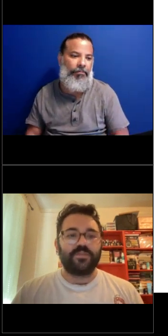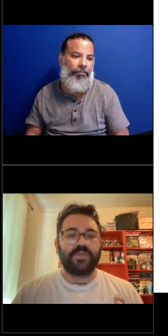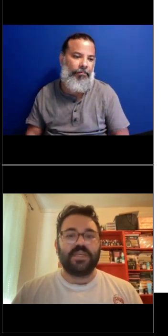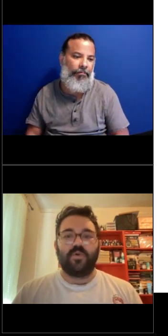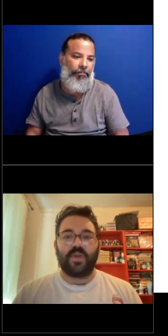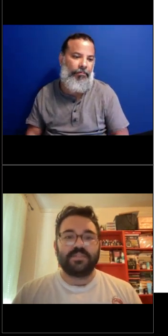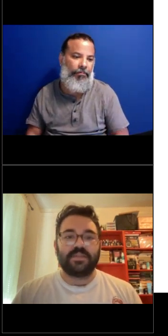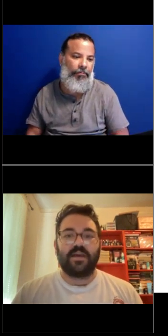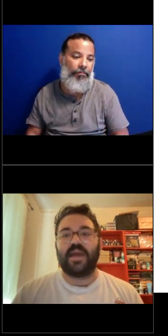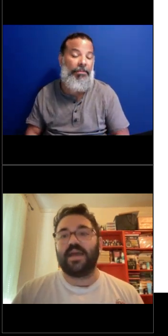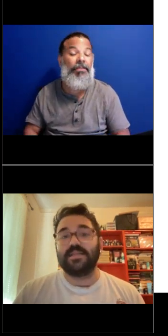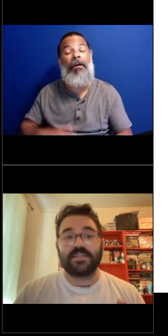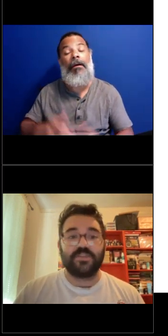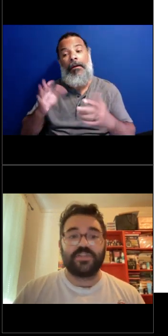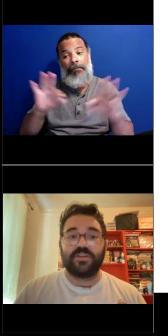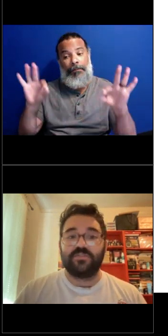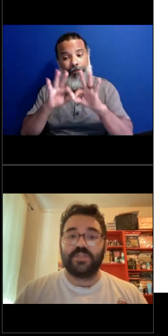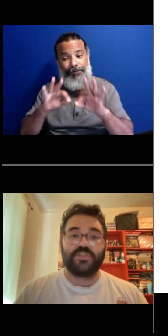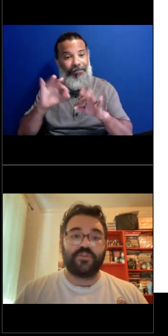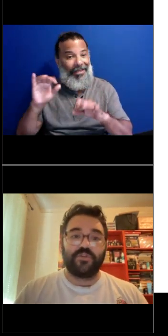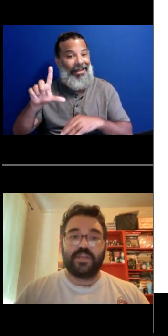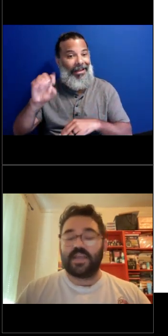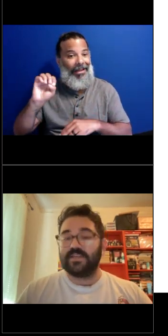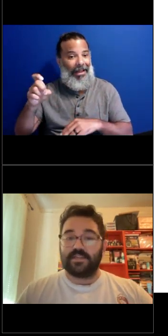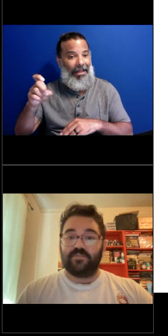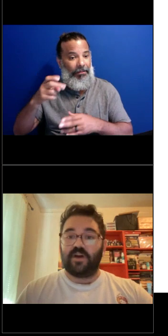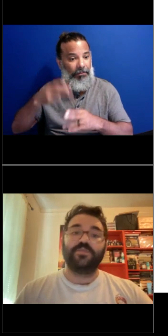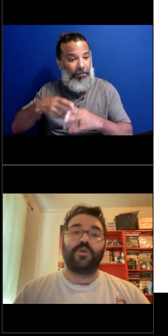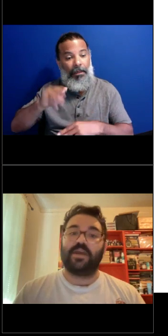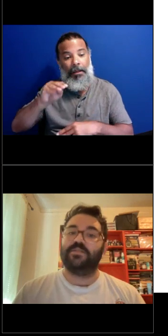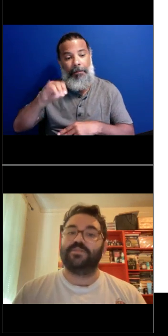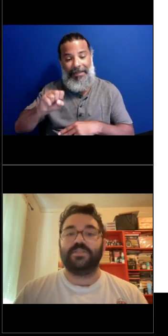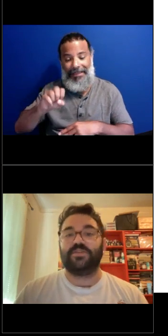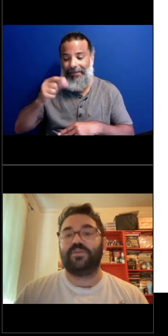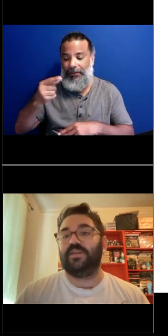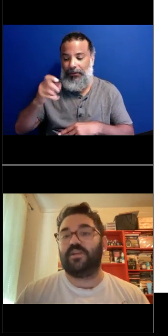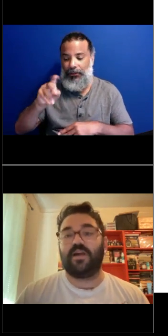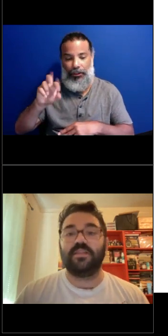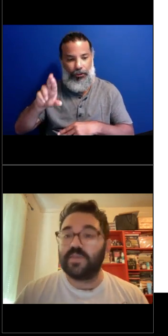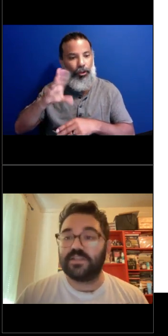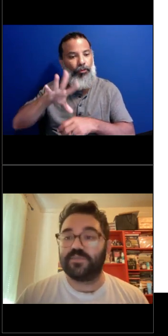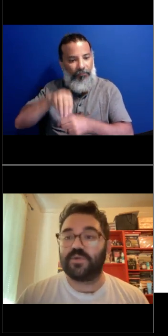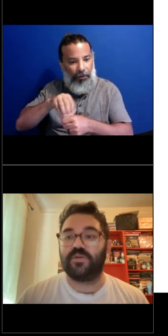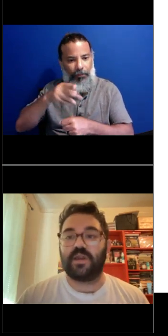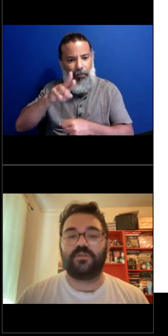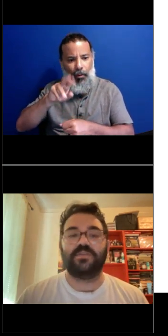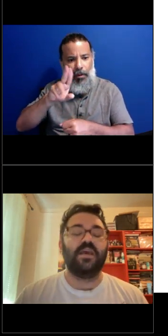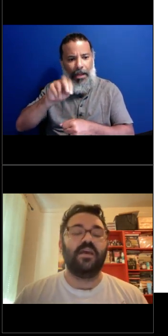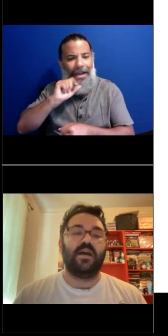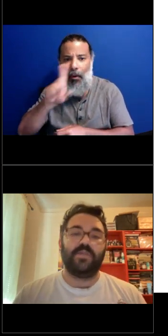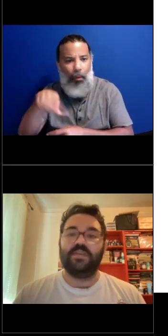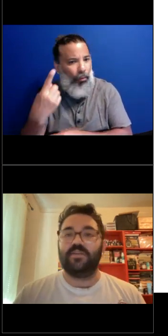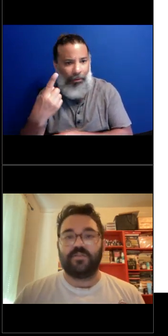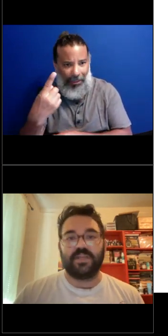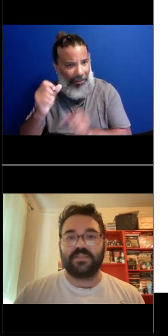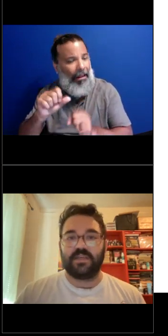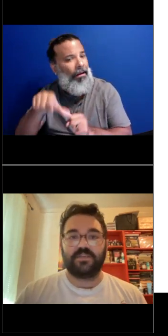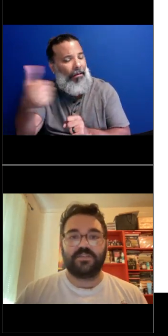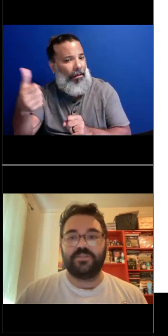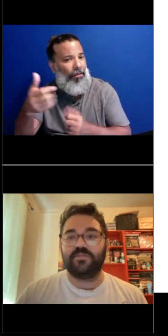So some key points, as Lex mentioned, misgendering, yes, involves pronouns, but is certainly not limited to pronouns.